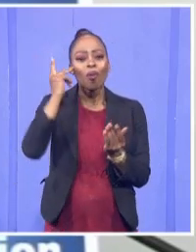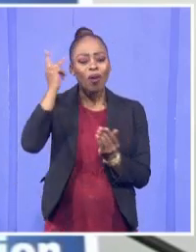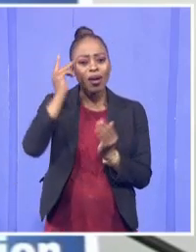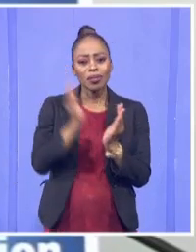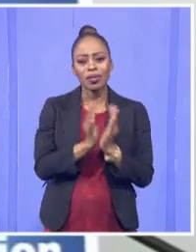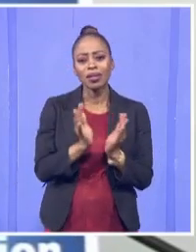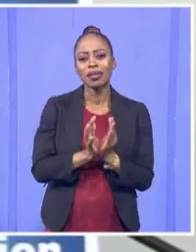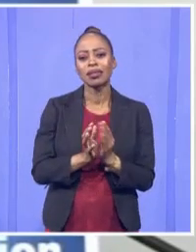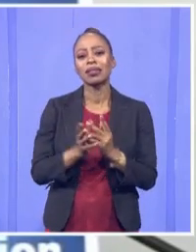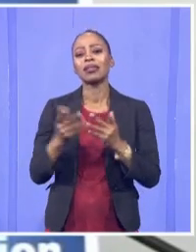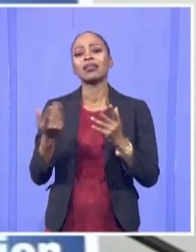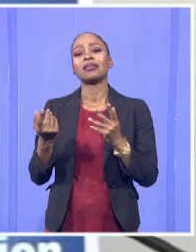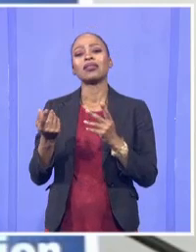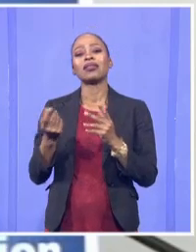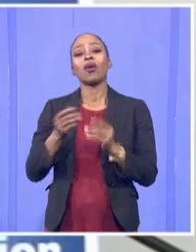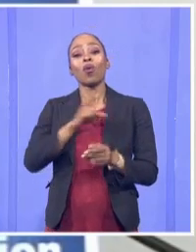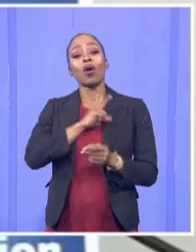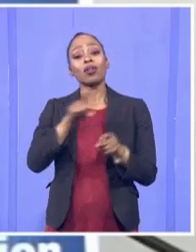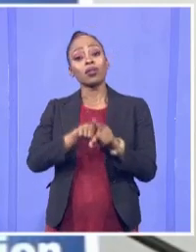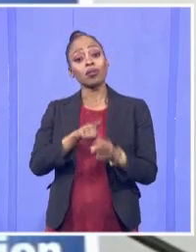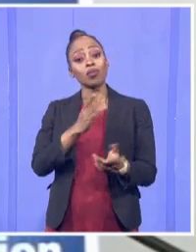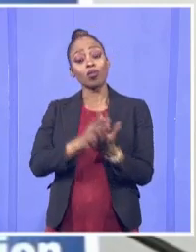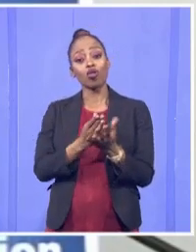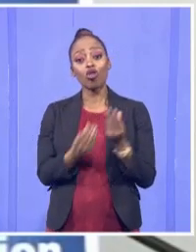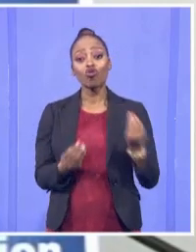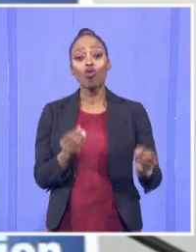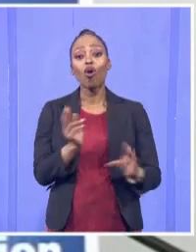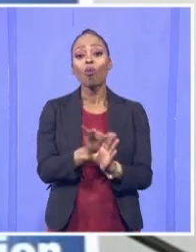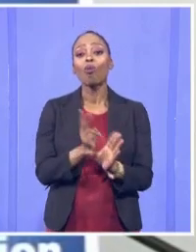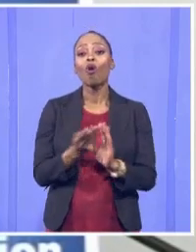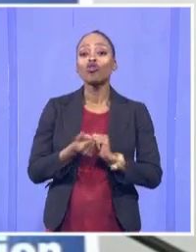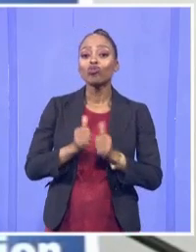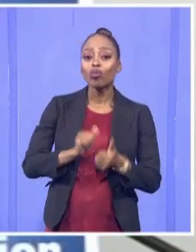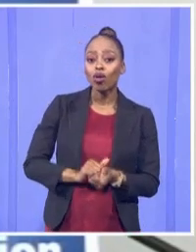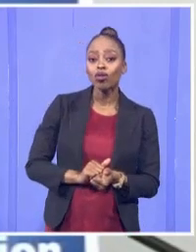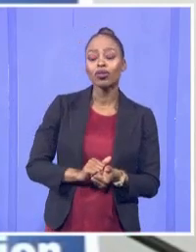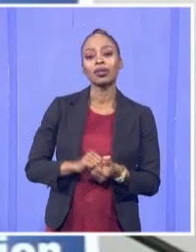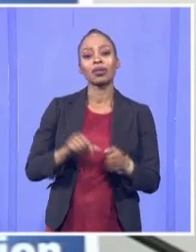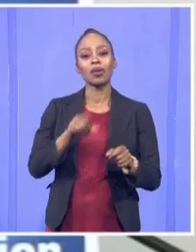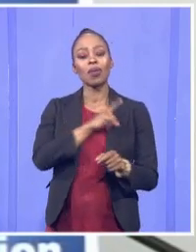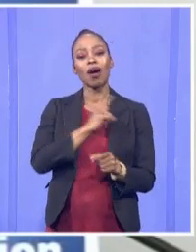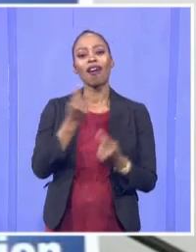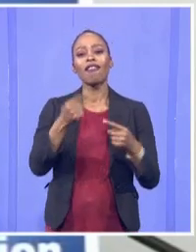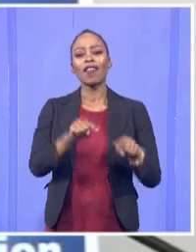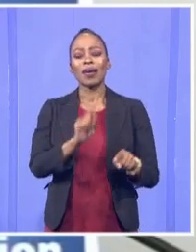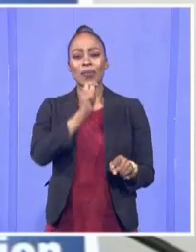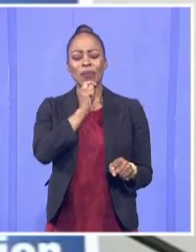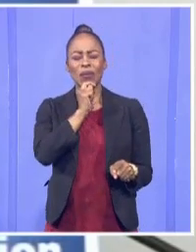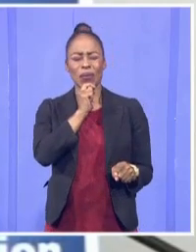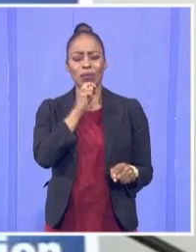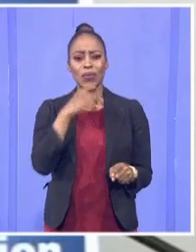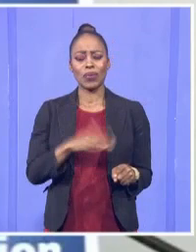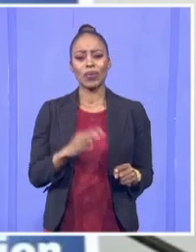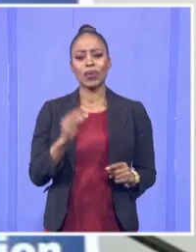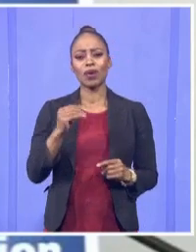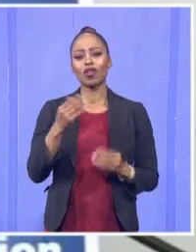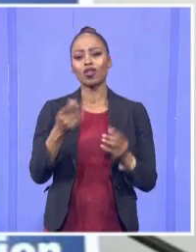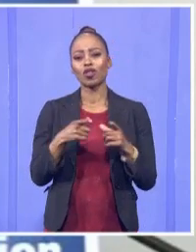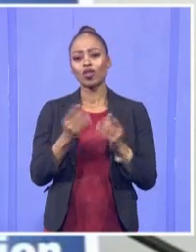meeting. It ensures that our children participate in sporting activities because they don't have to arrive in the morning. After school, they have to